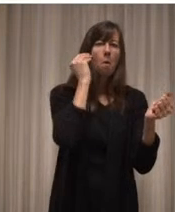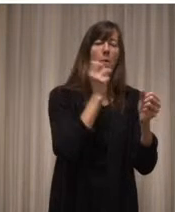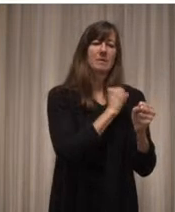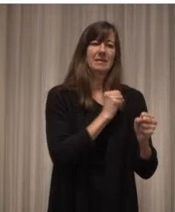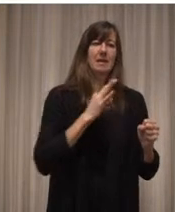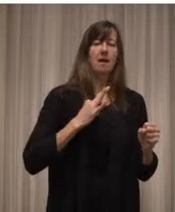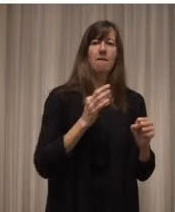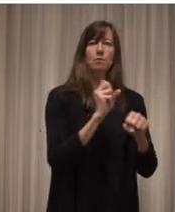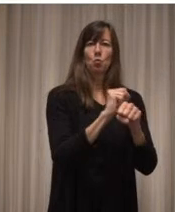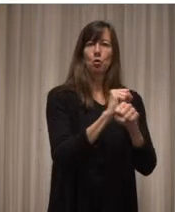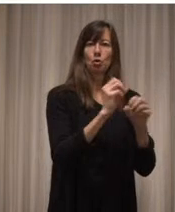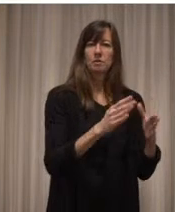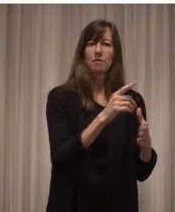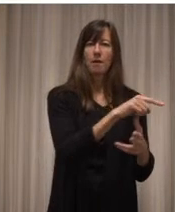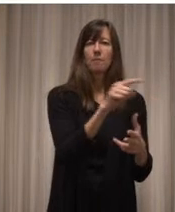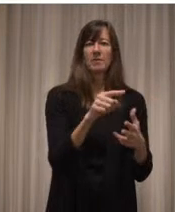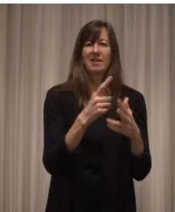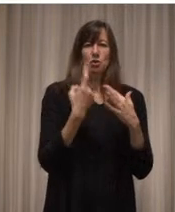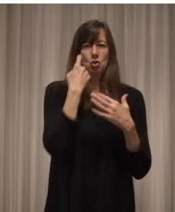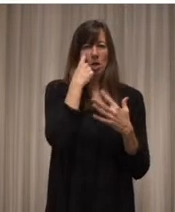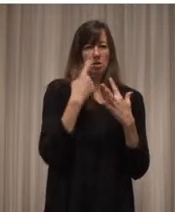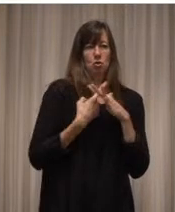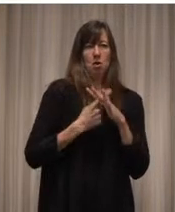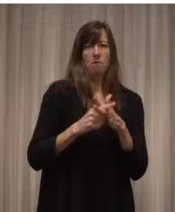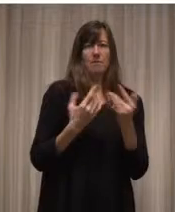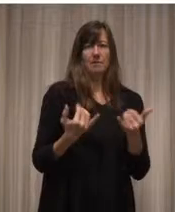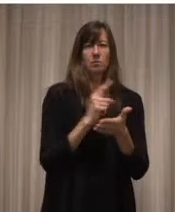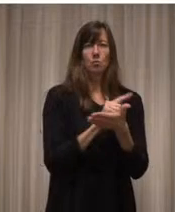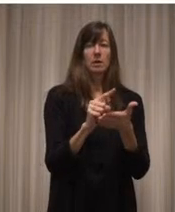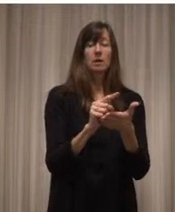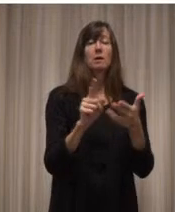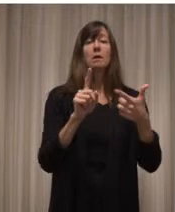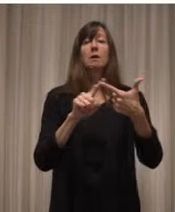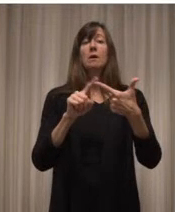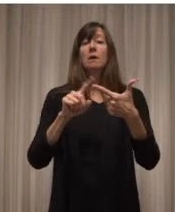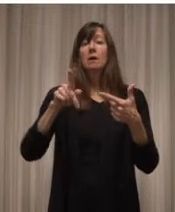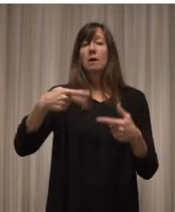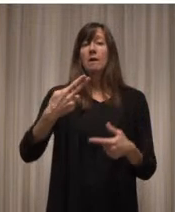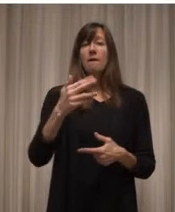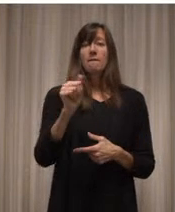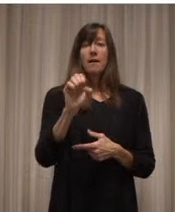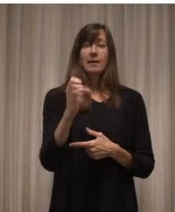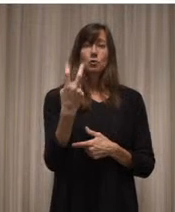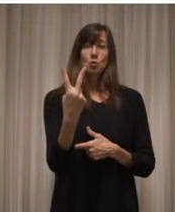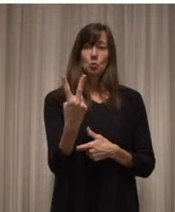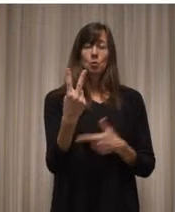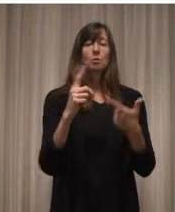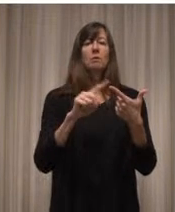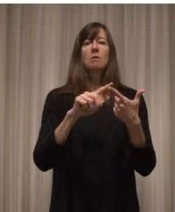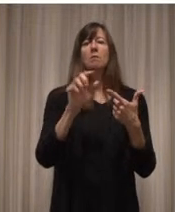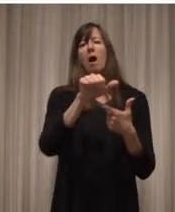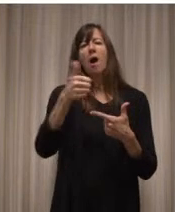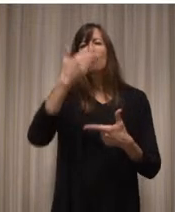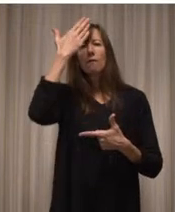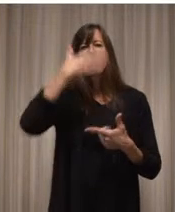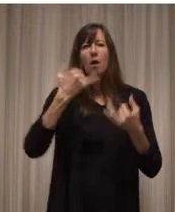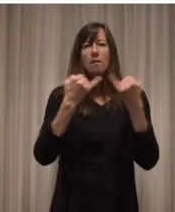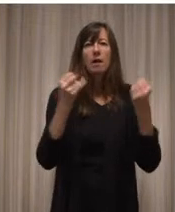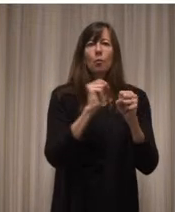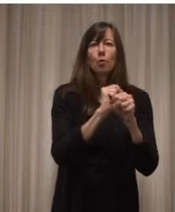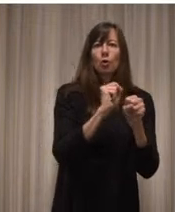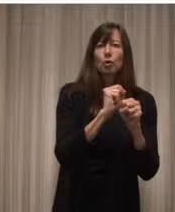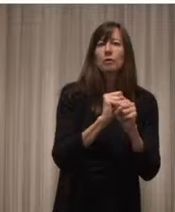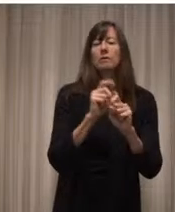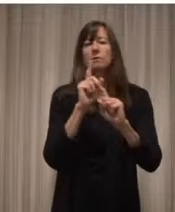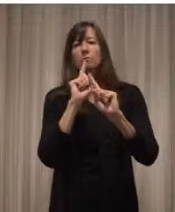started here this week. Phase 2 will expand into other frontline workers and essential workers and first